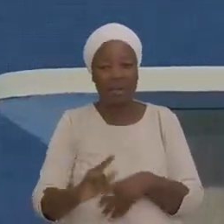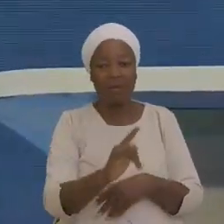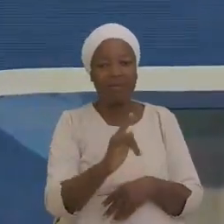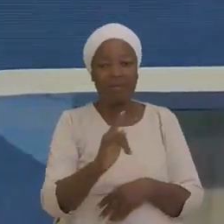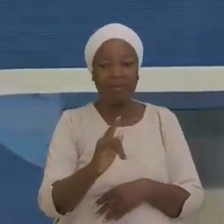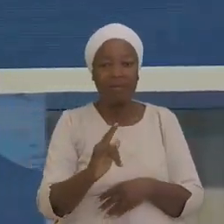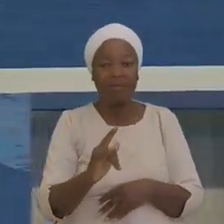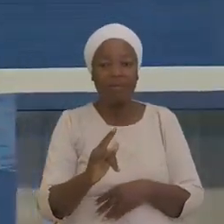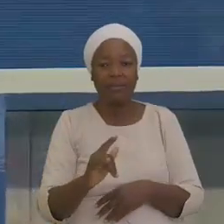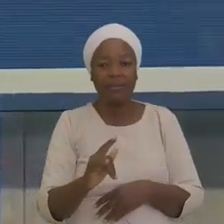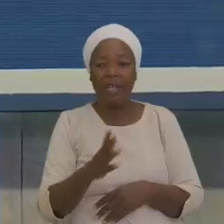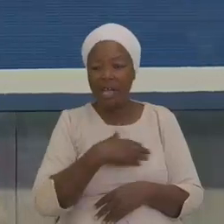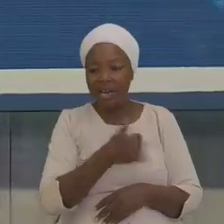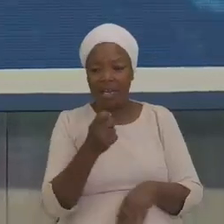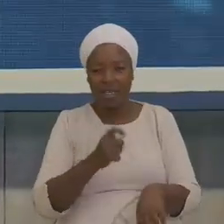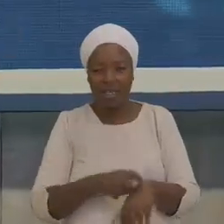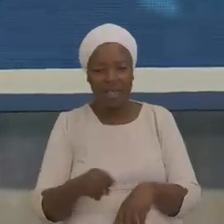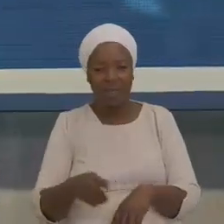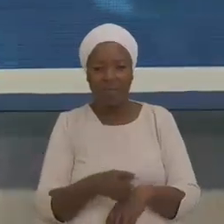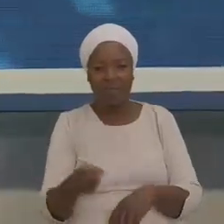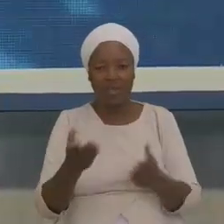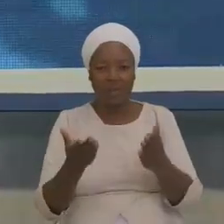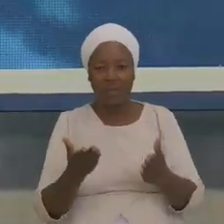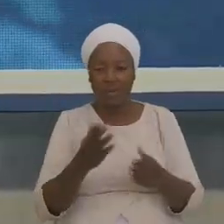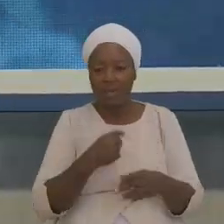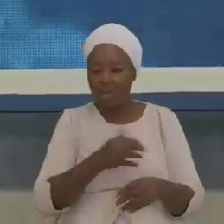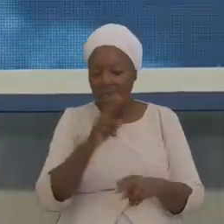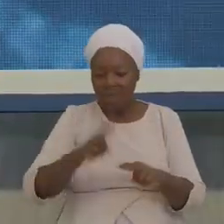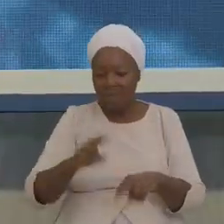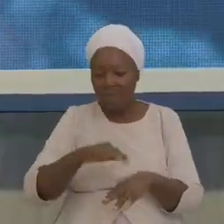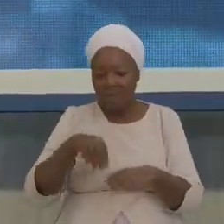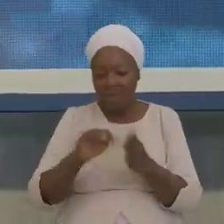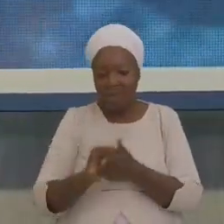And anytime they want a seat on the plane,